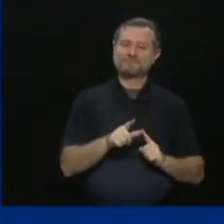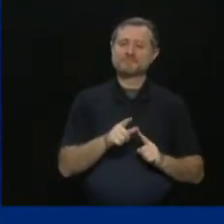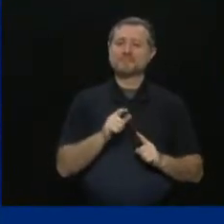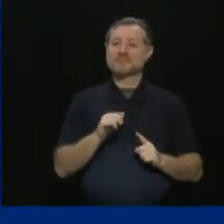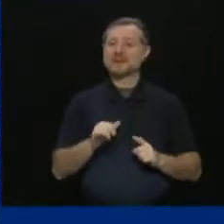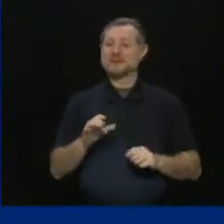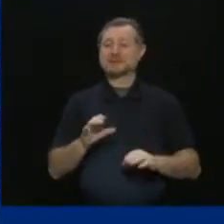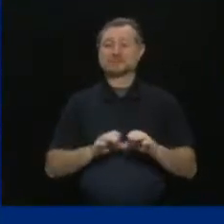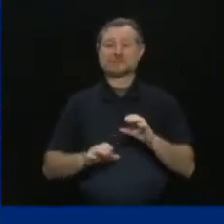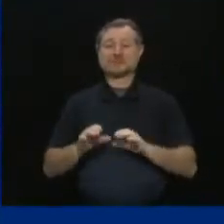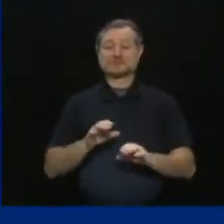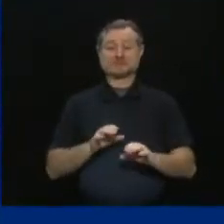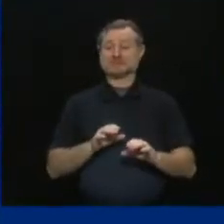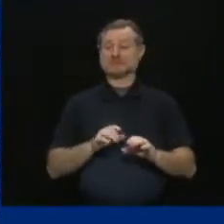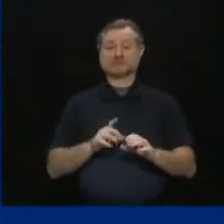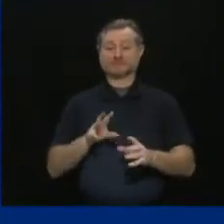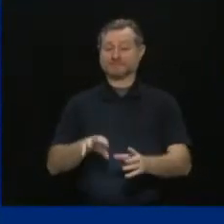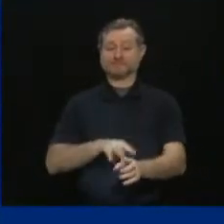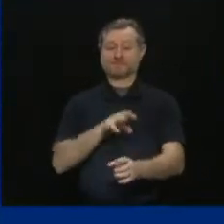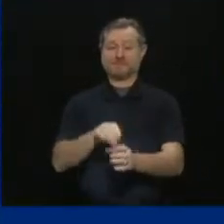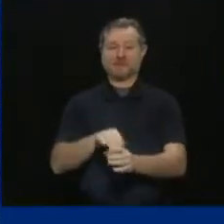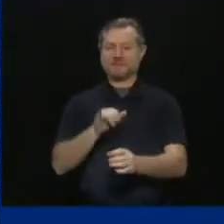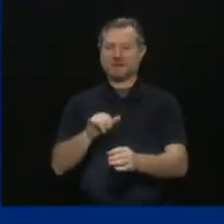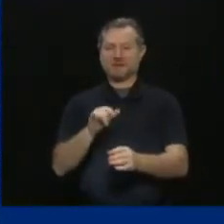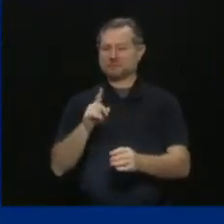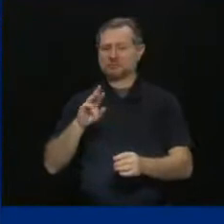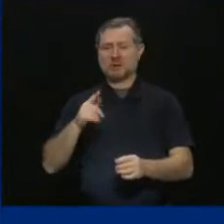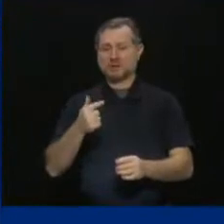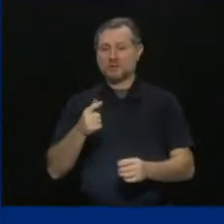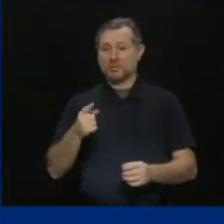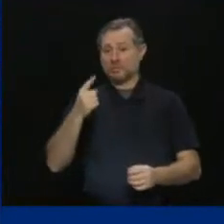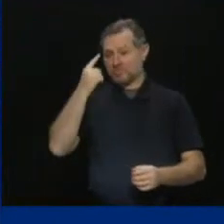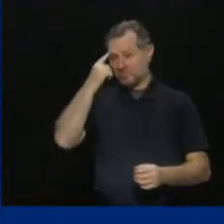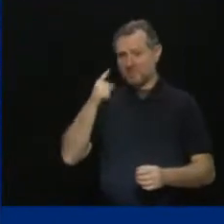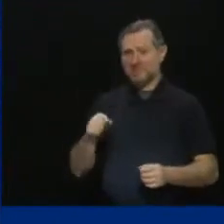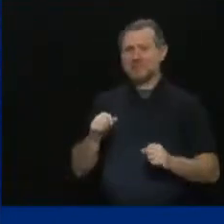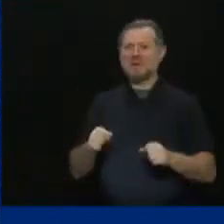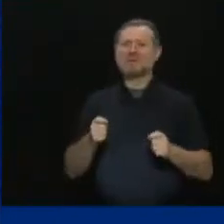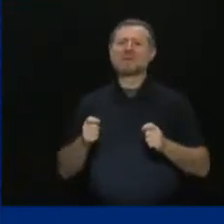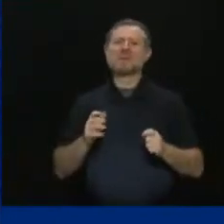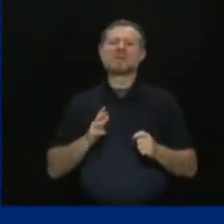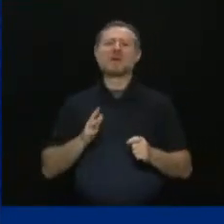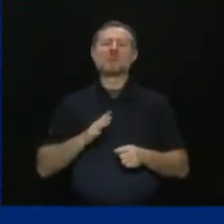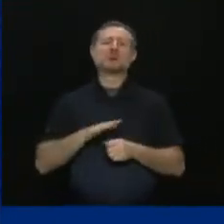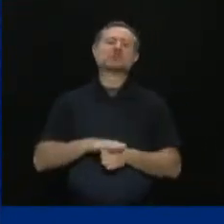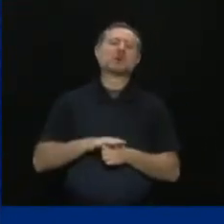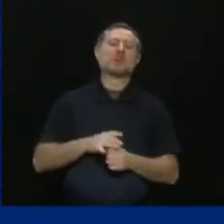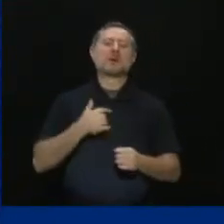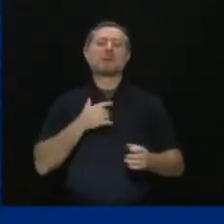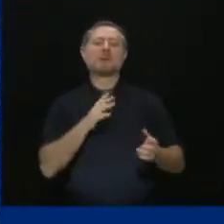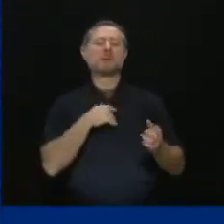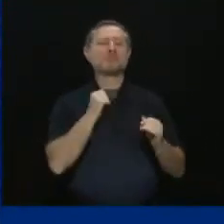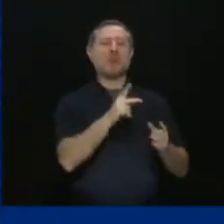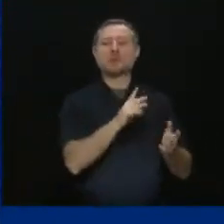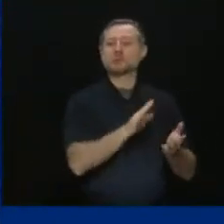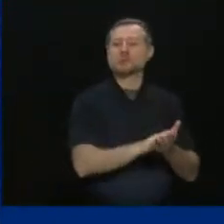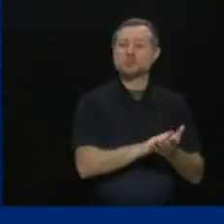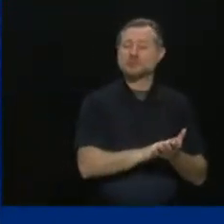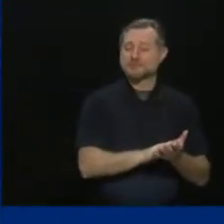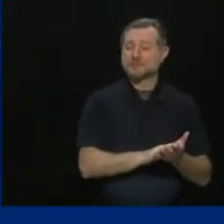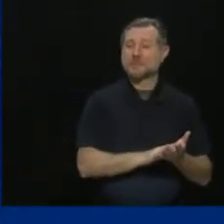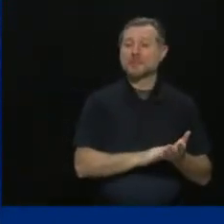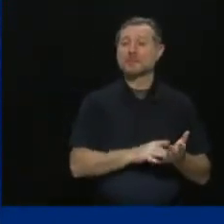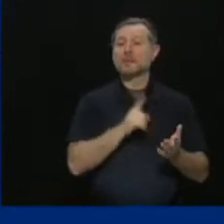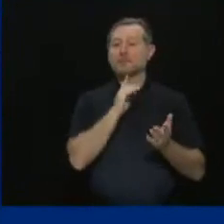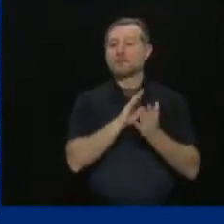concoction where he thought he could handle it to deal with some stress of the day, despite the fact that he was back in school and he'd actually become a coach